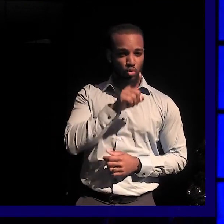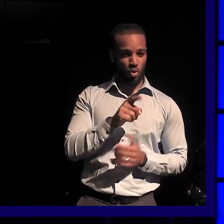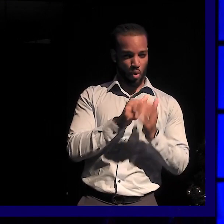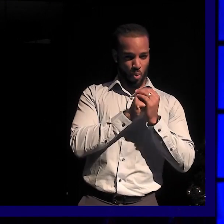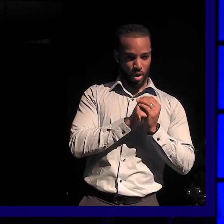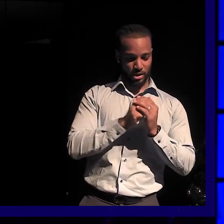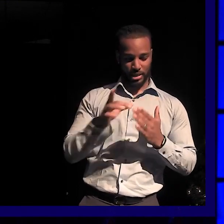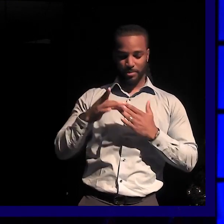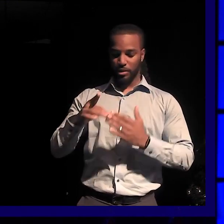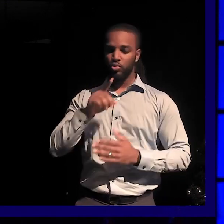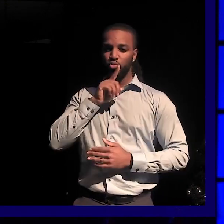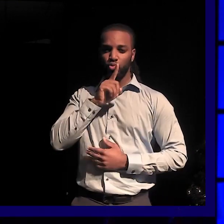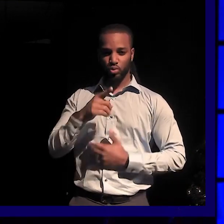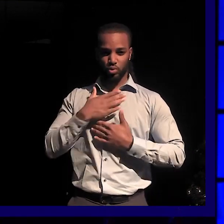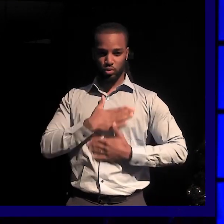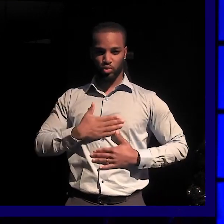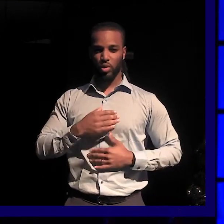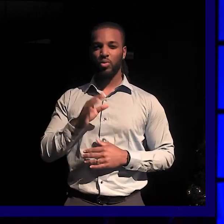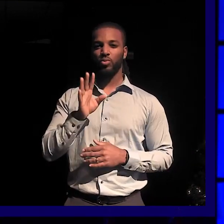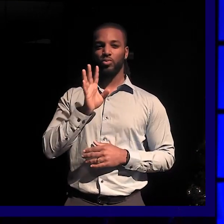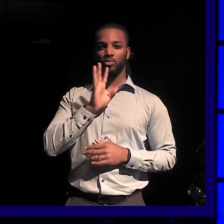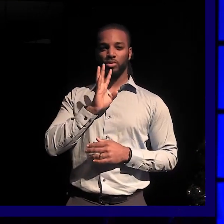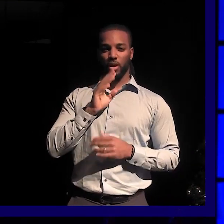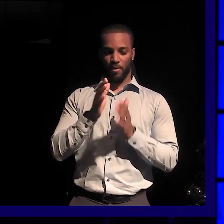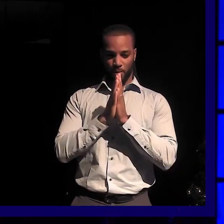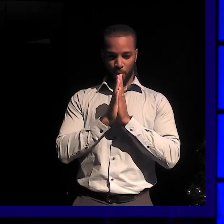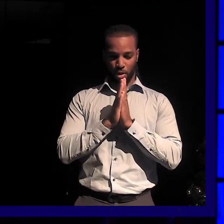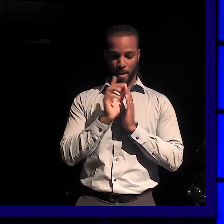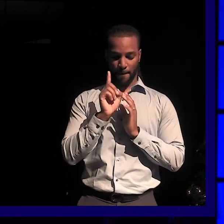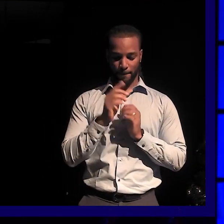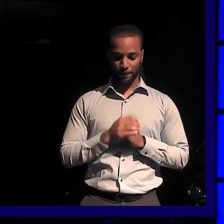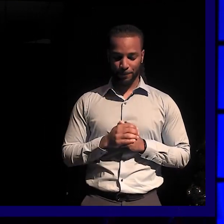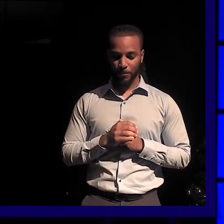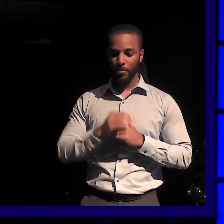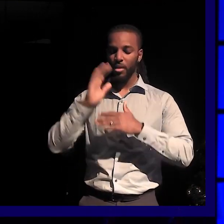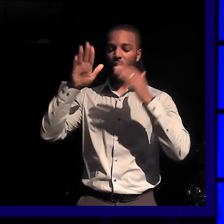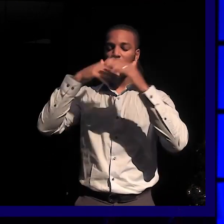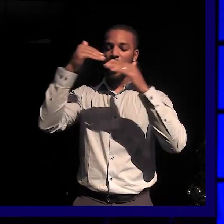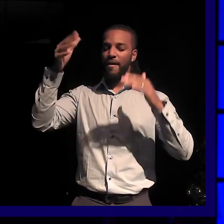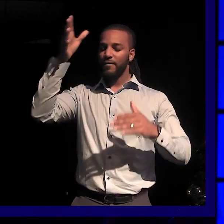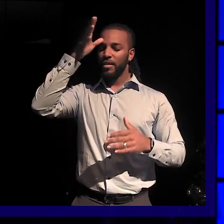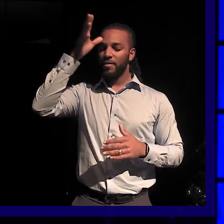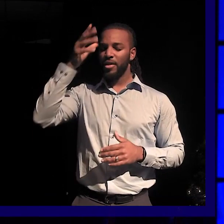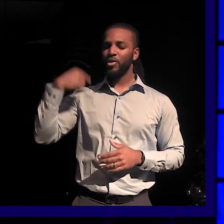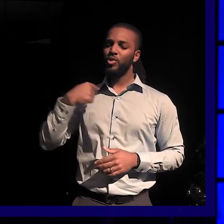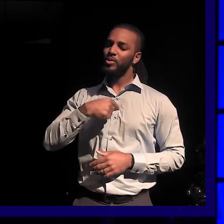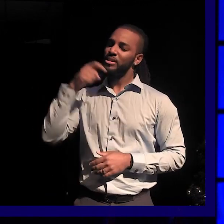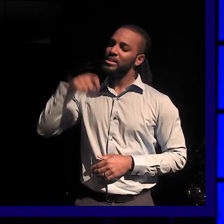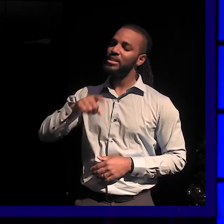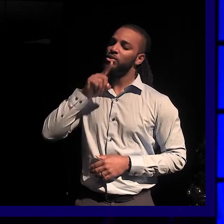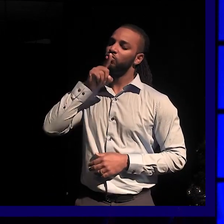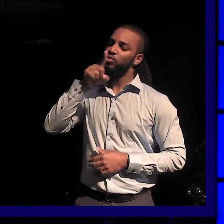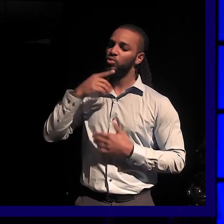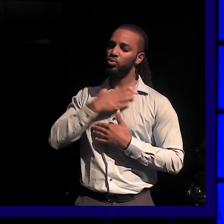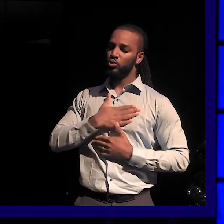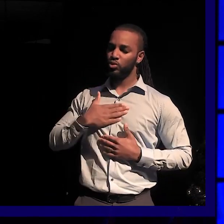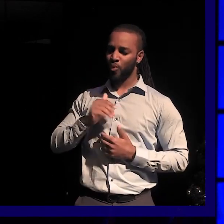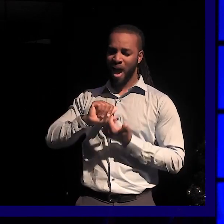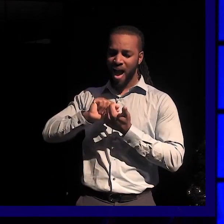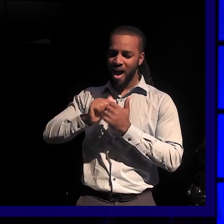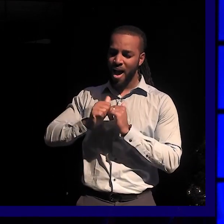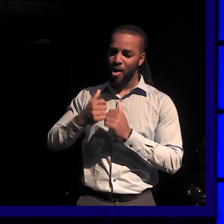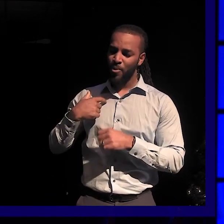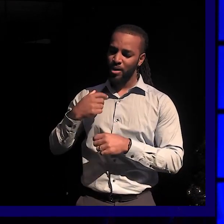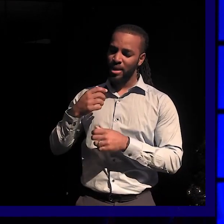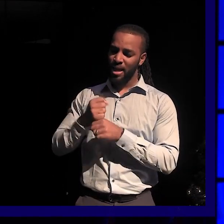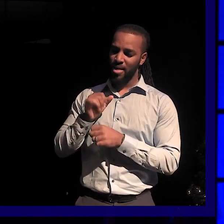true joy. We're going to talk about the day. Let me pray for us real quick. Heavenly Father, we need true joy. And we only get true joy when we